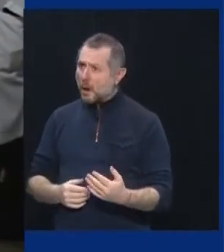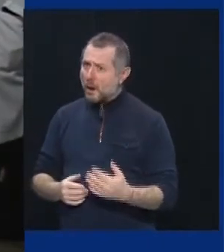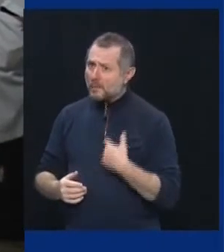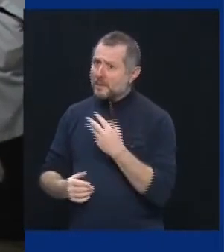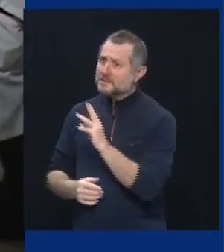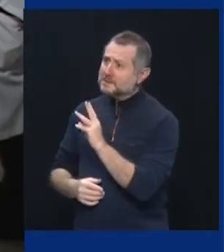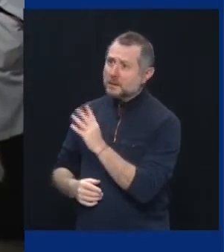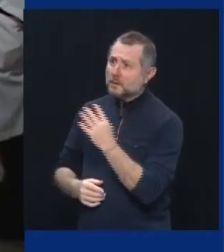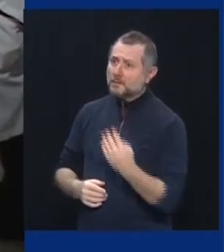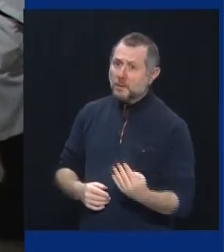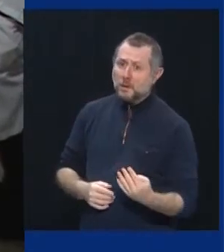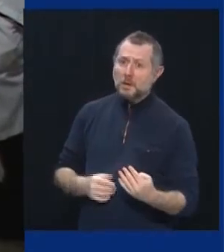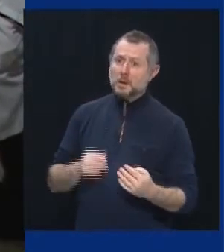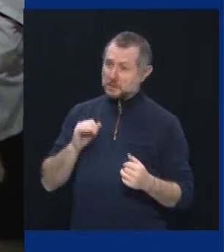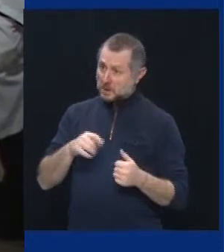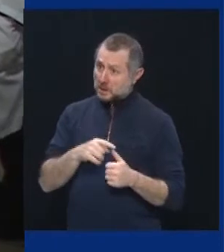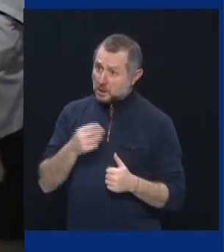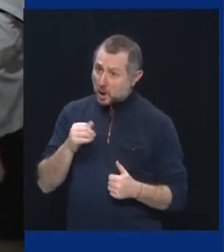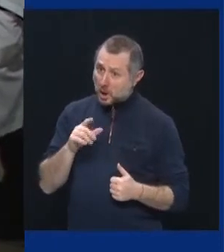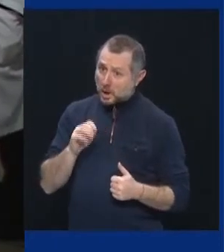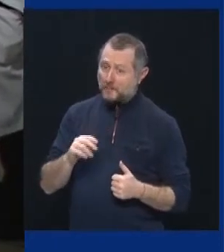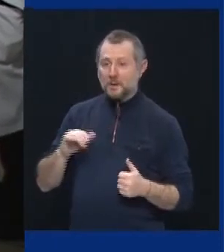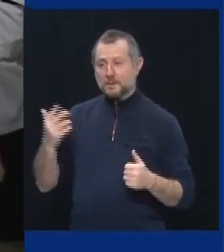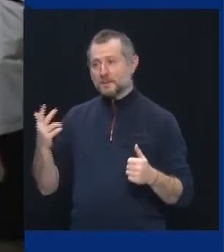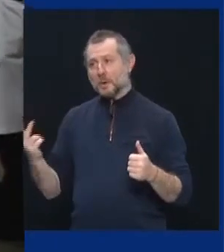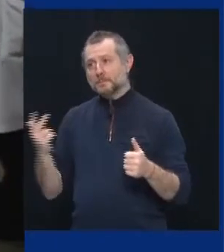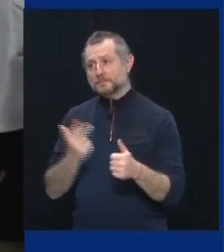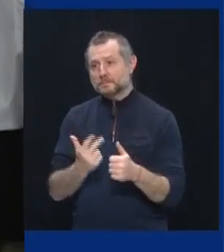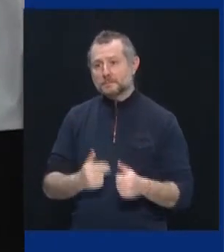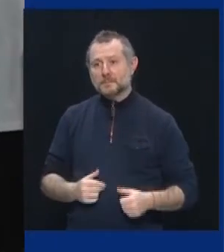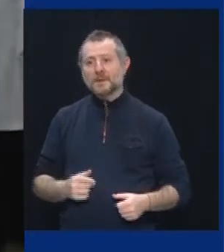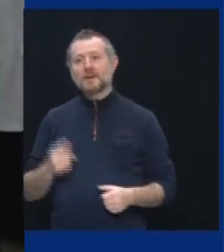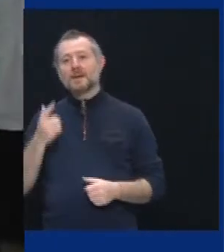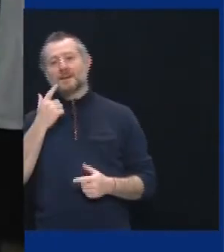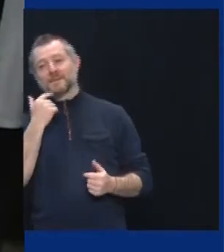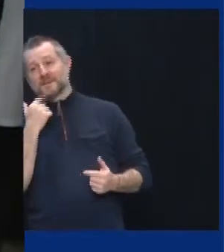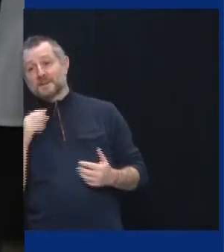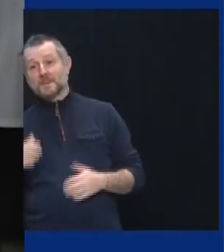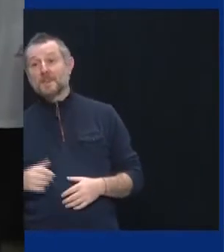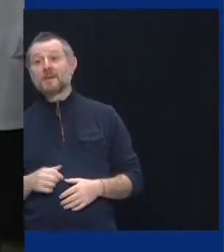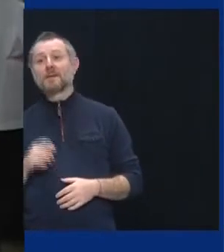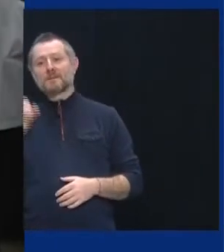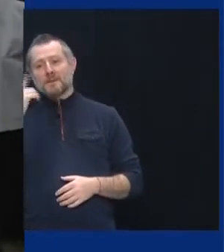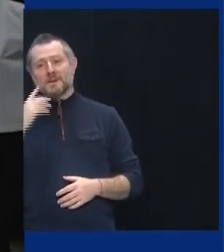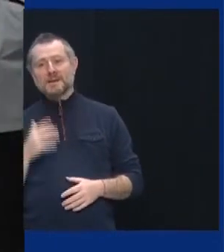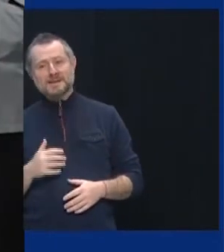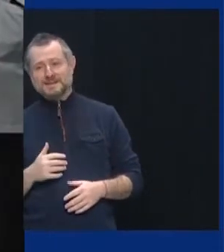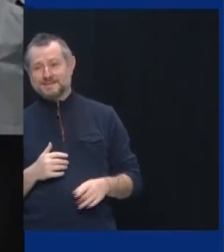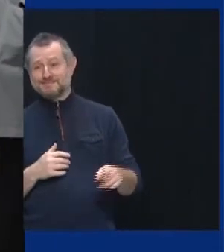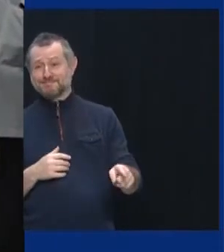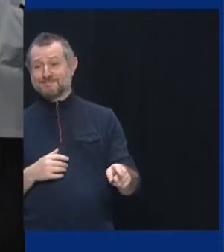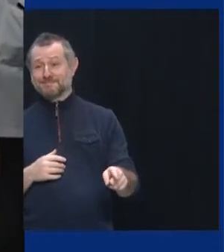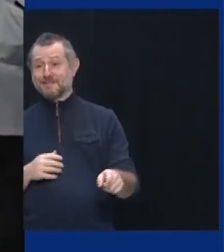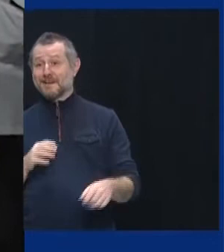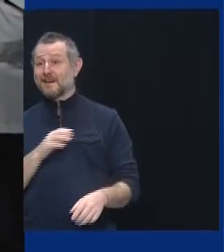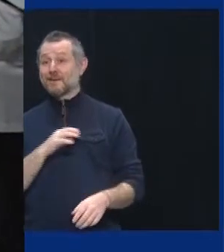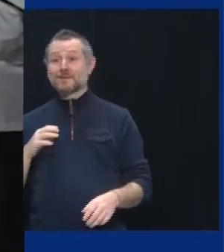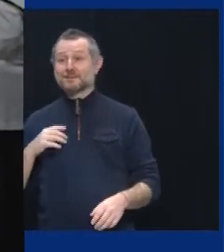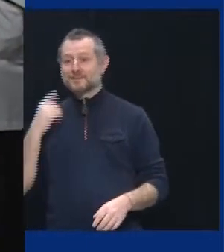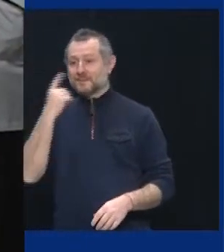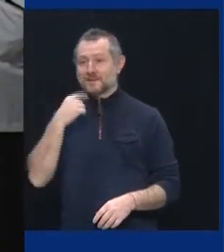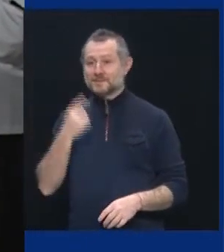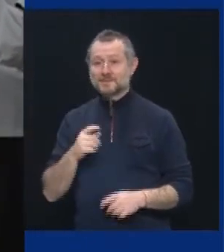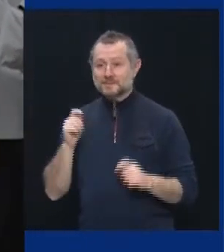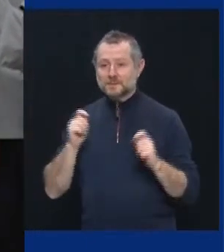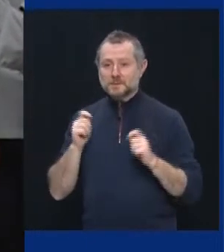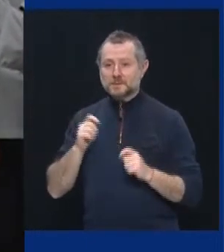can do Harlem and 3 others. And I'm looking at the congressman. His face is not moving.